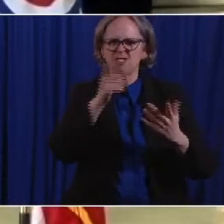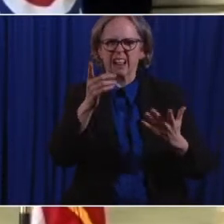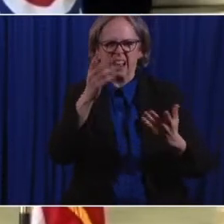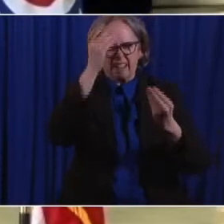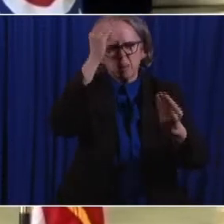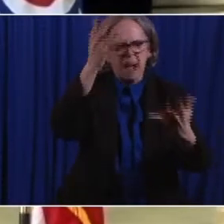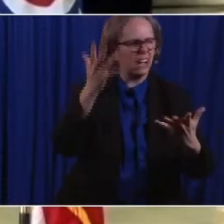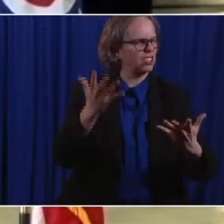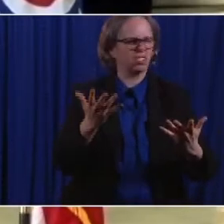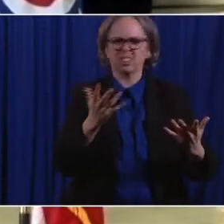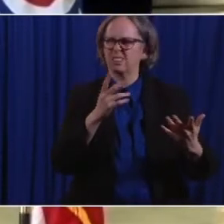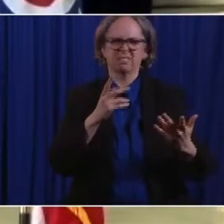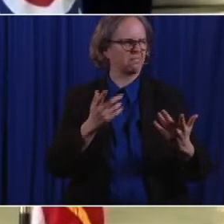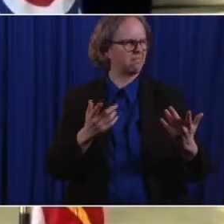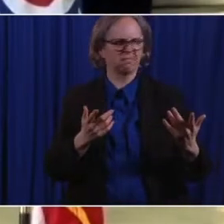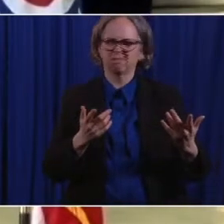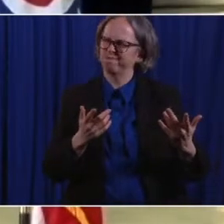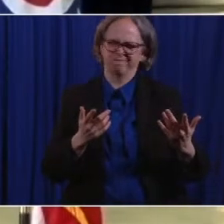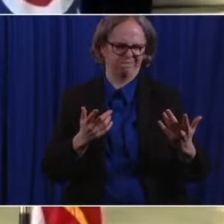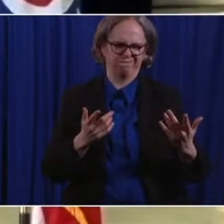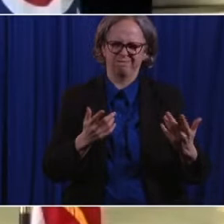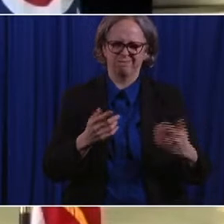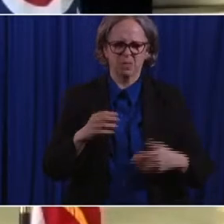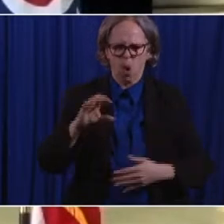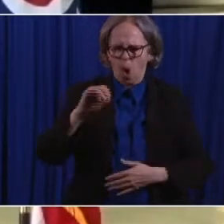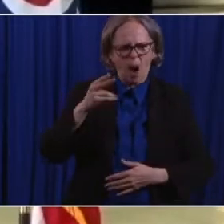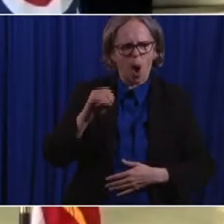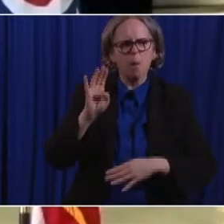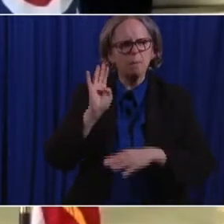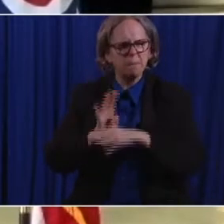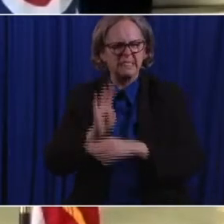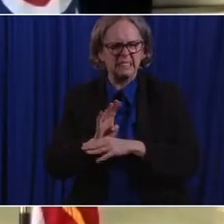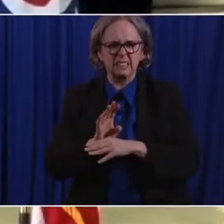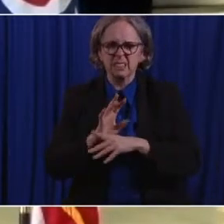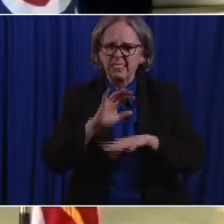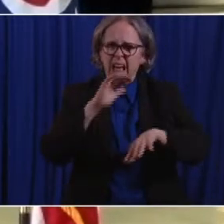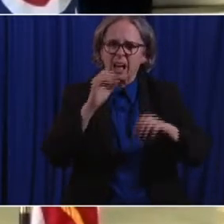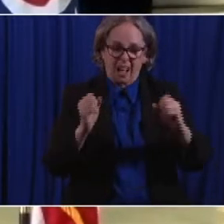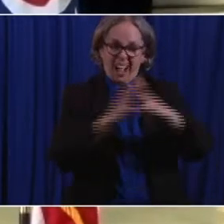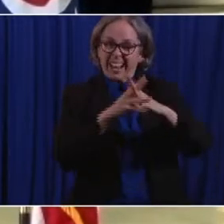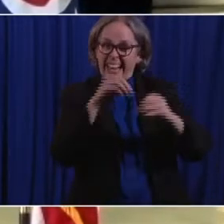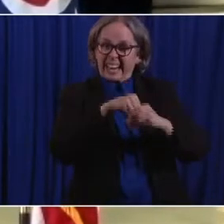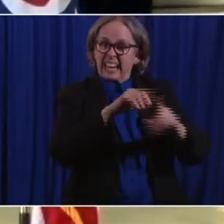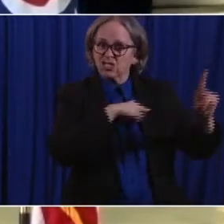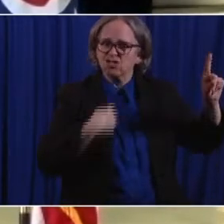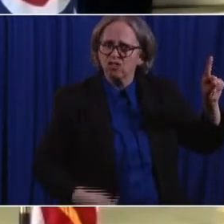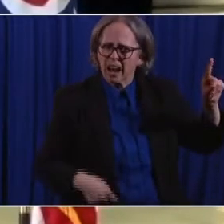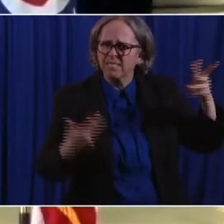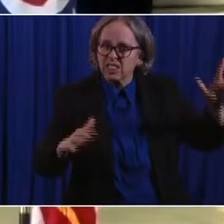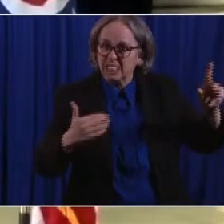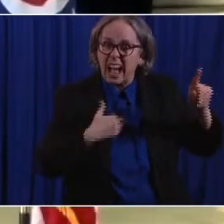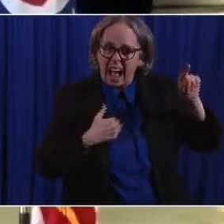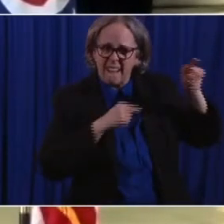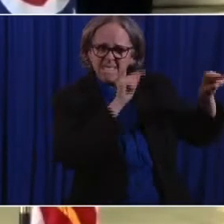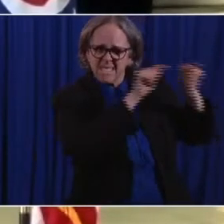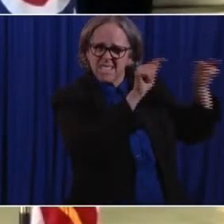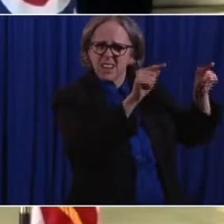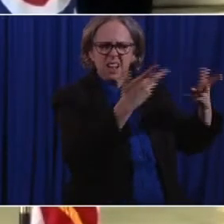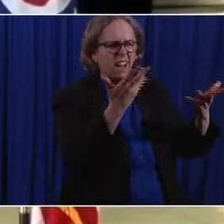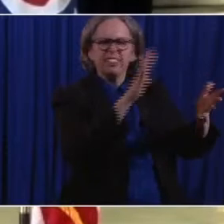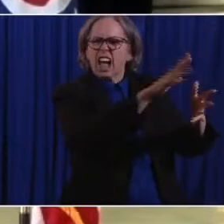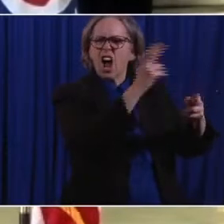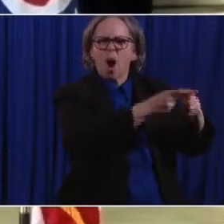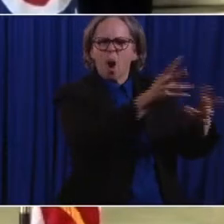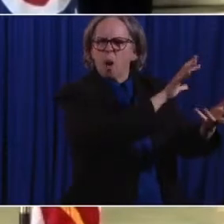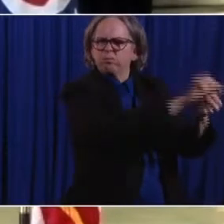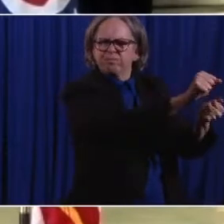that do business in China. And some of the theft from our pandemic unemployment system and cybersecurity threats are connected